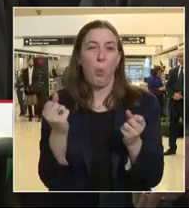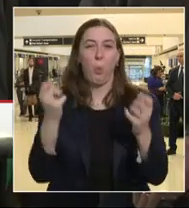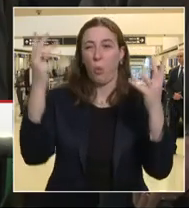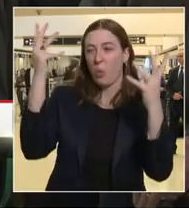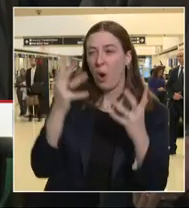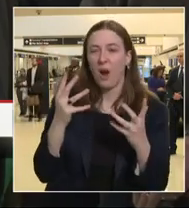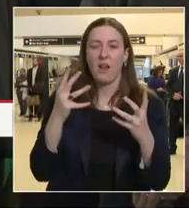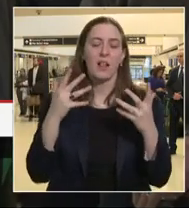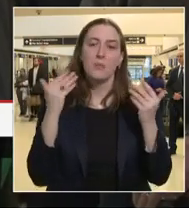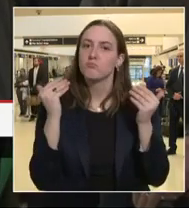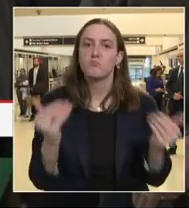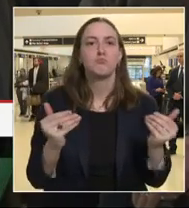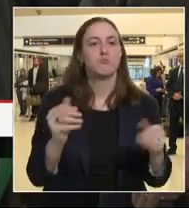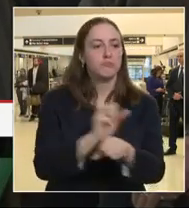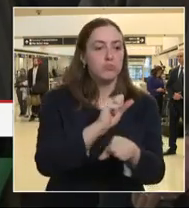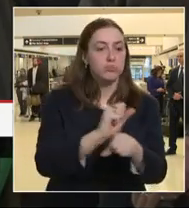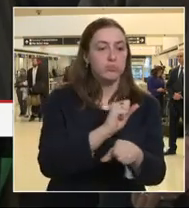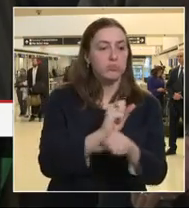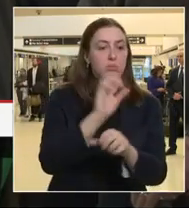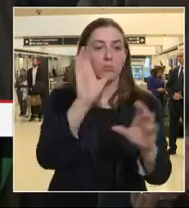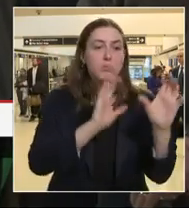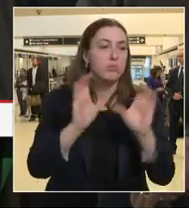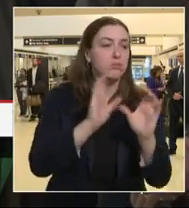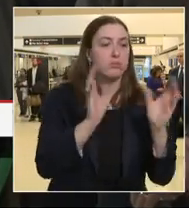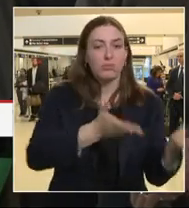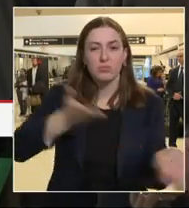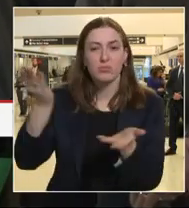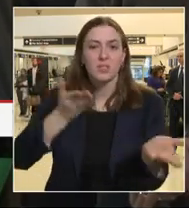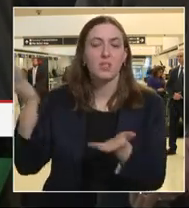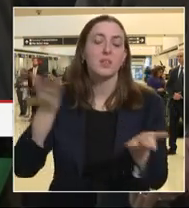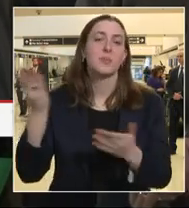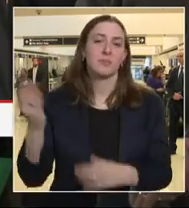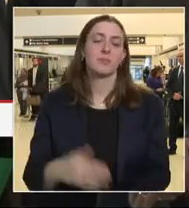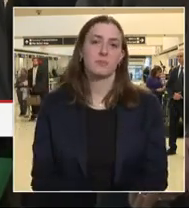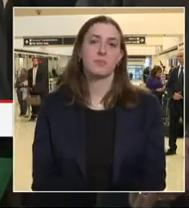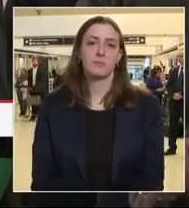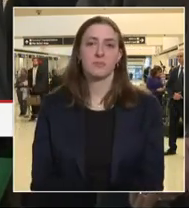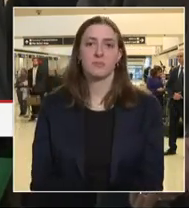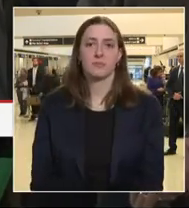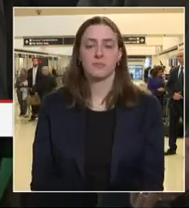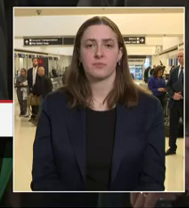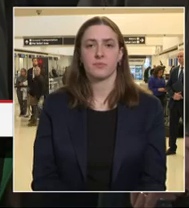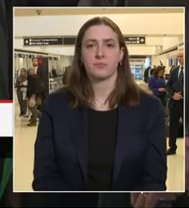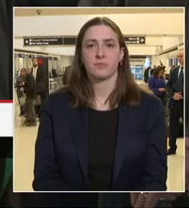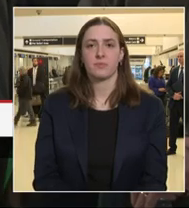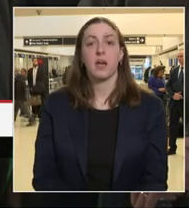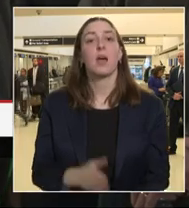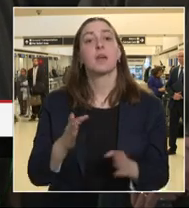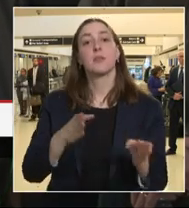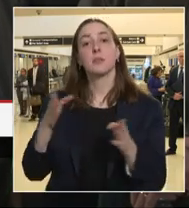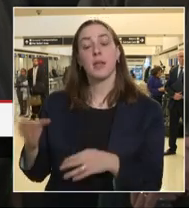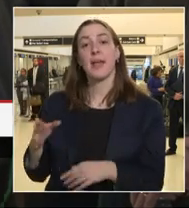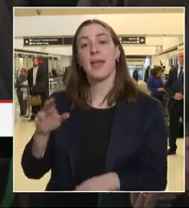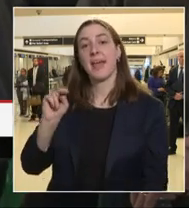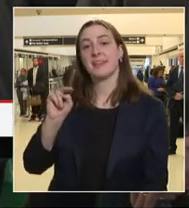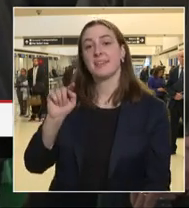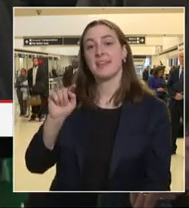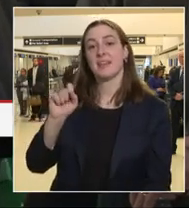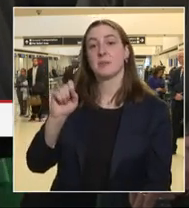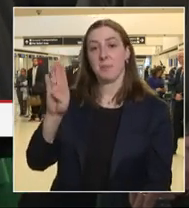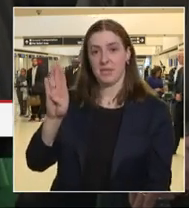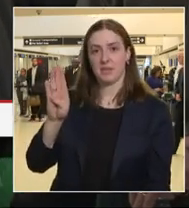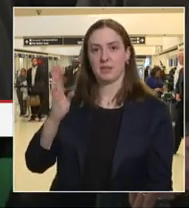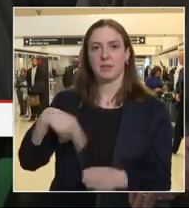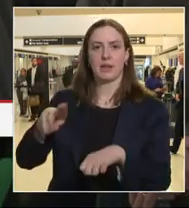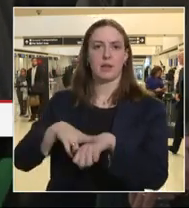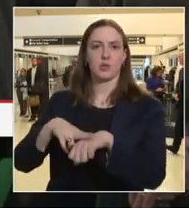as Senator Warner noted, after the NTSB investigation, we've got to make sure that at